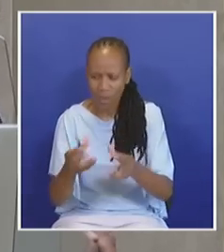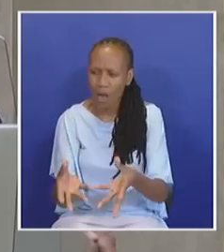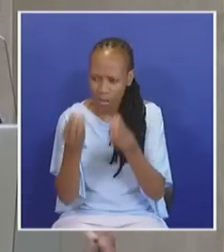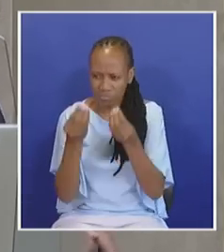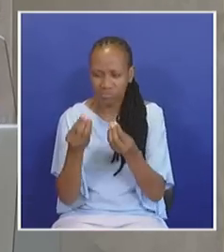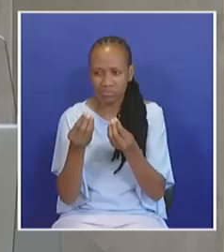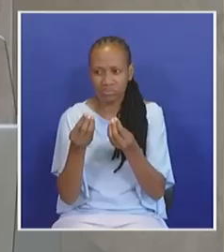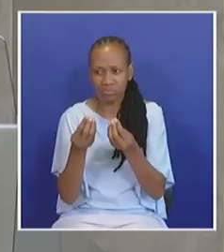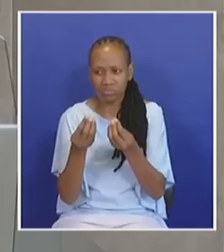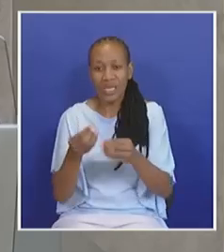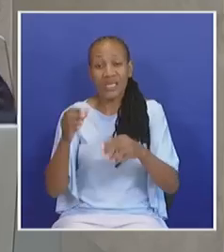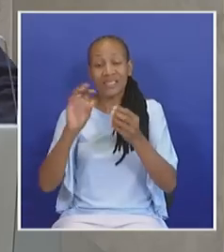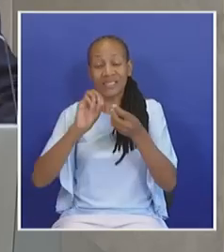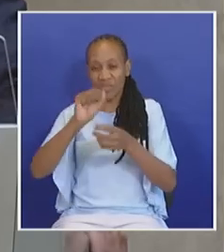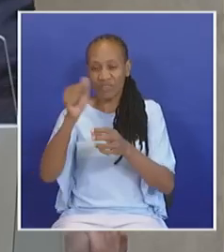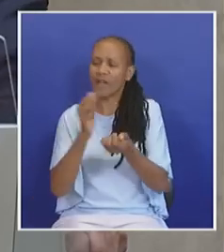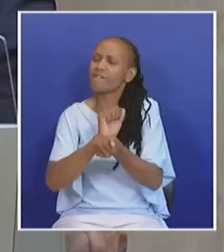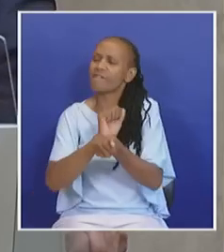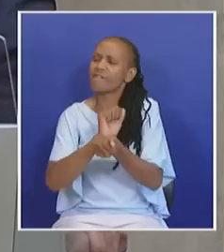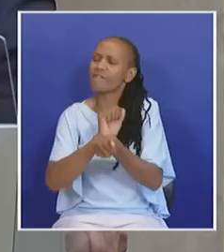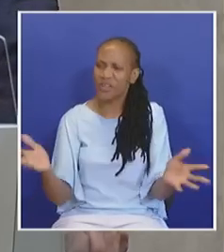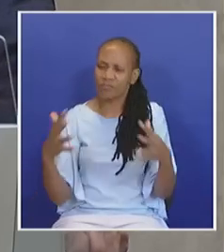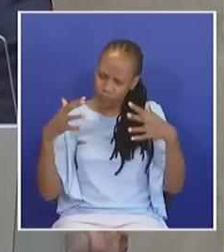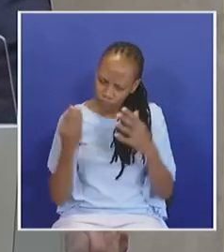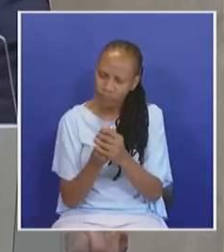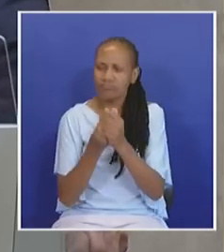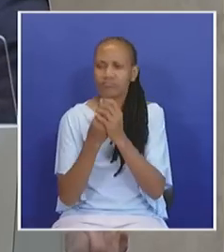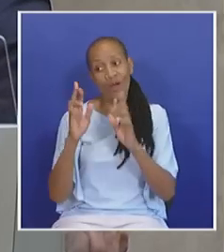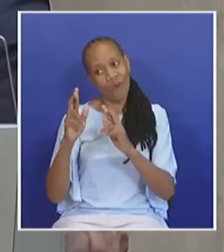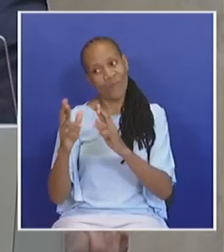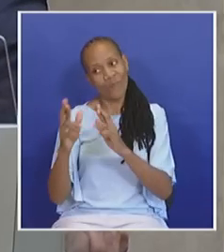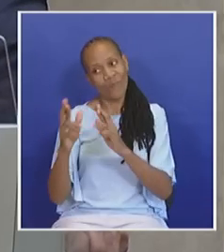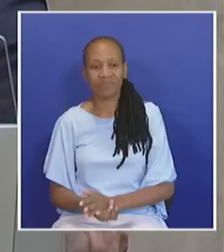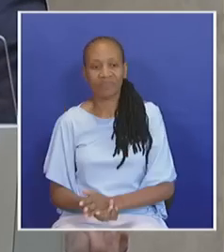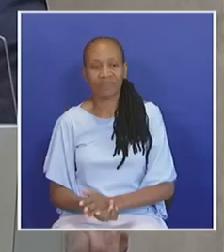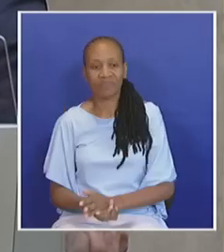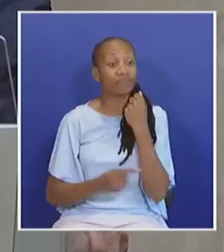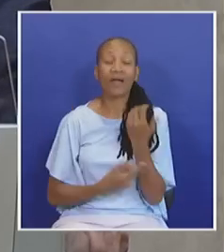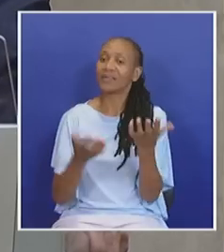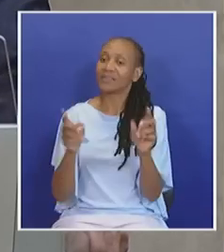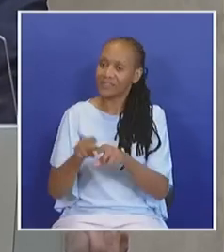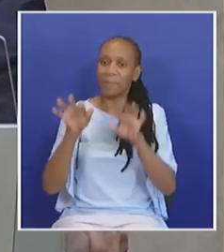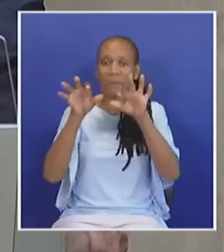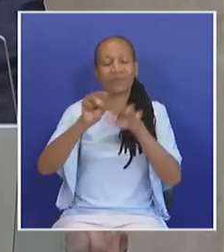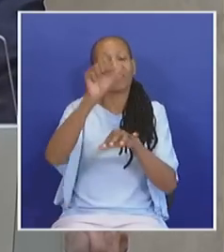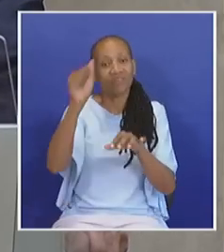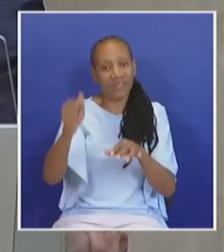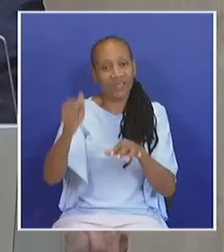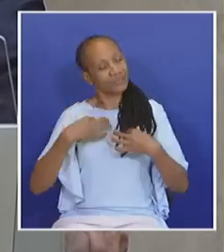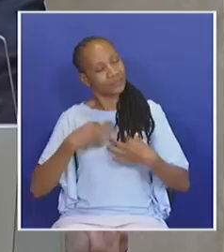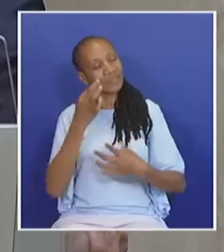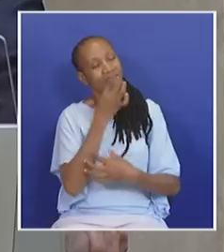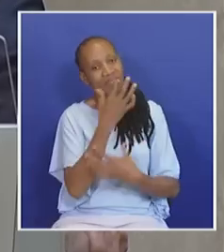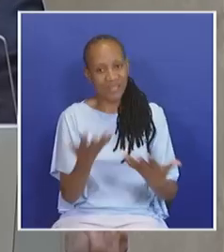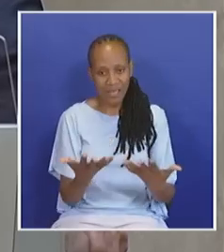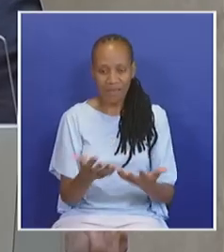patriotic, non-racial South Africa. Okay, so in conclusion, my fellow colleagues, South Africans, I say to you in the spirit of freedom